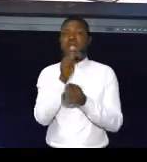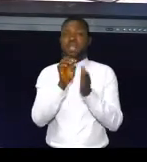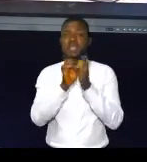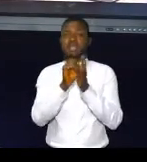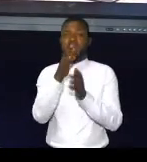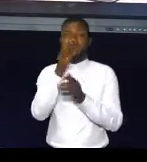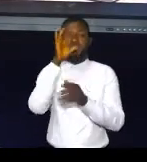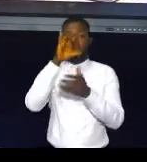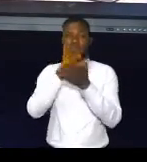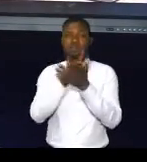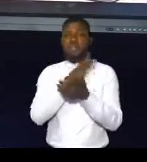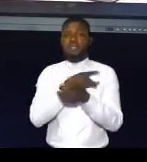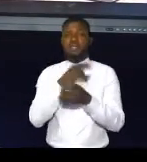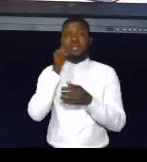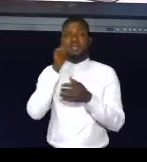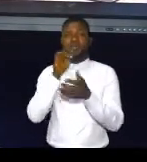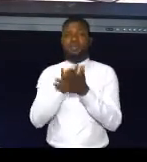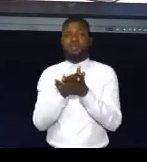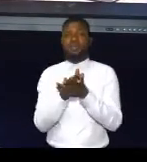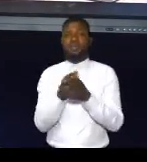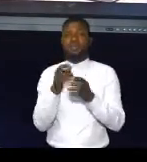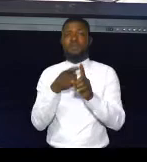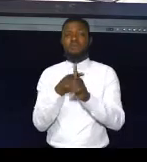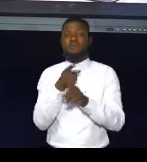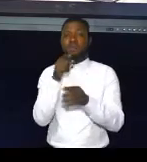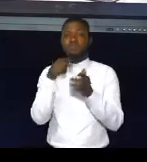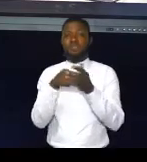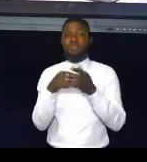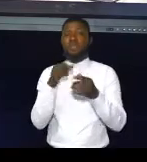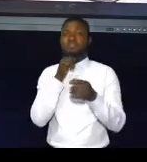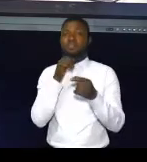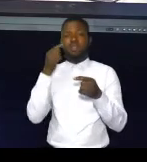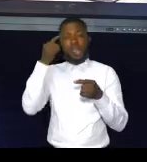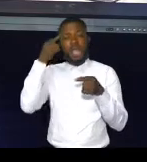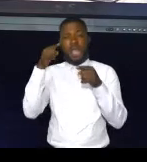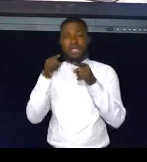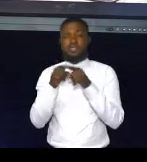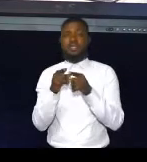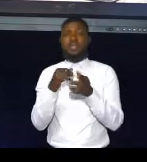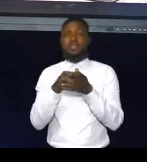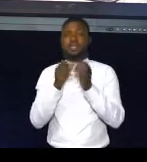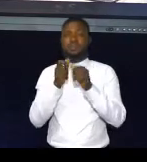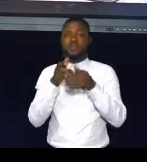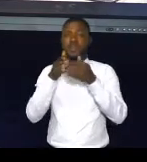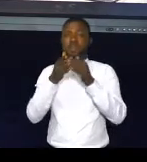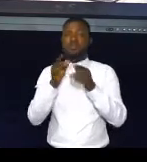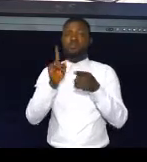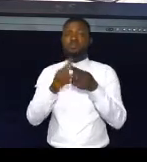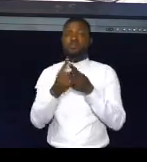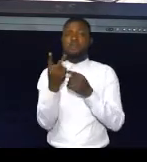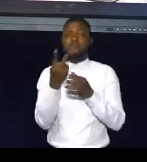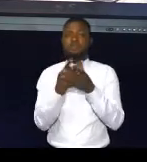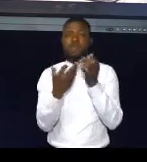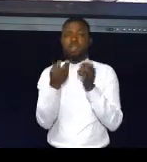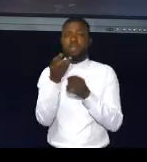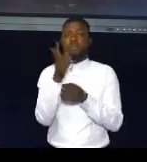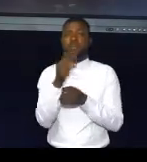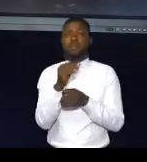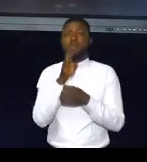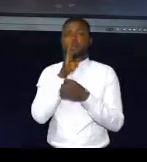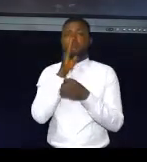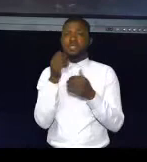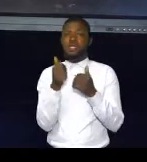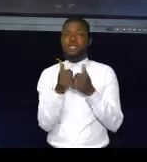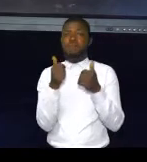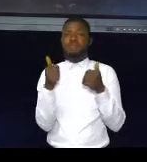typical example of a husband and wife, and from this disagreement, it could lead to two of